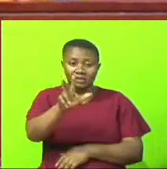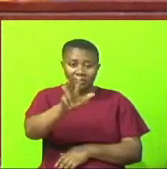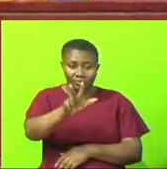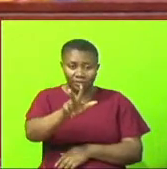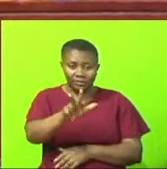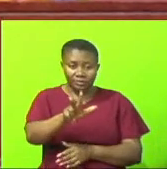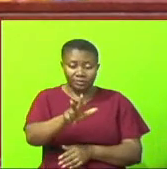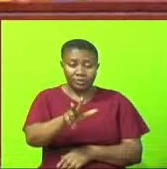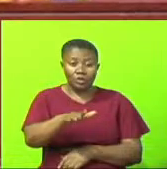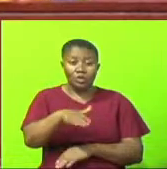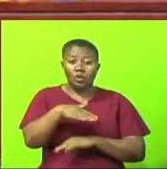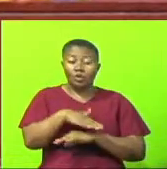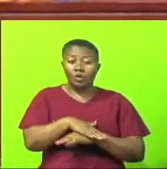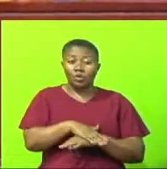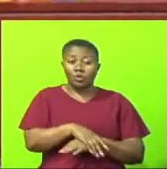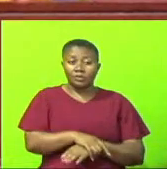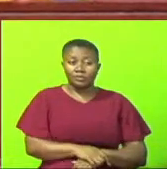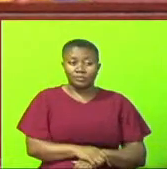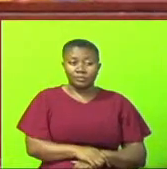on